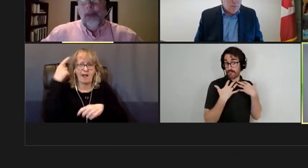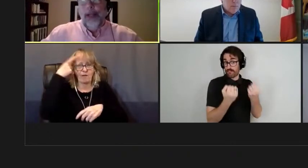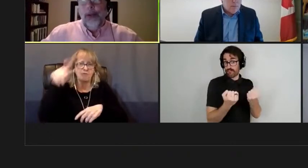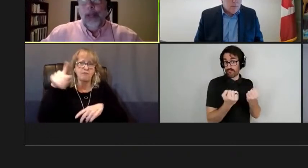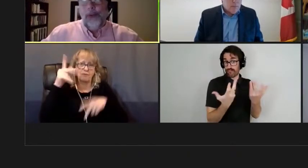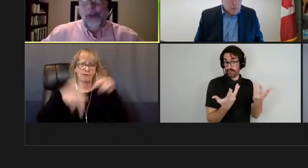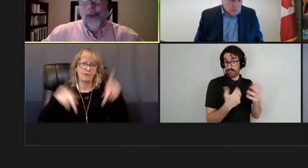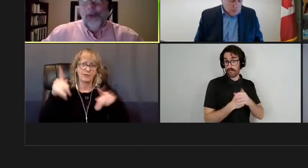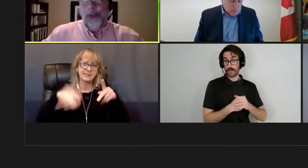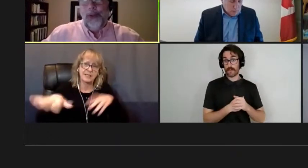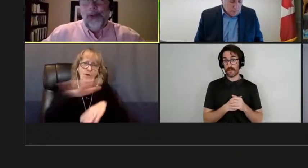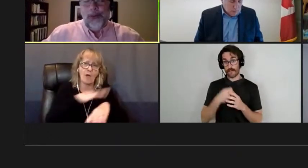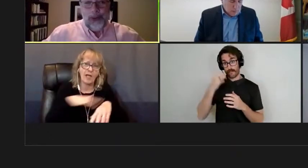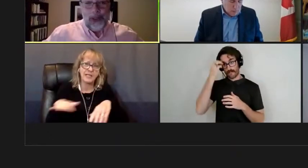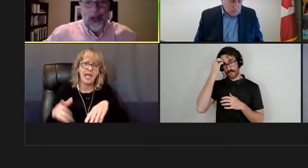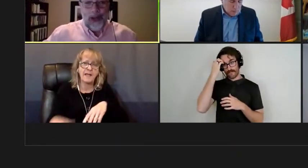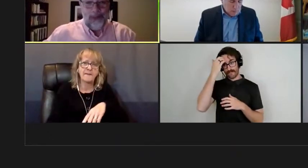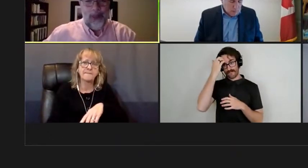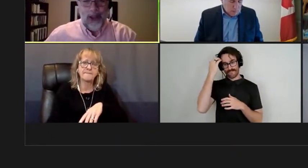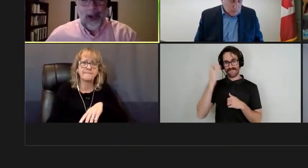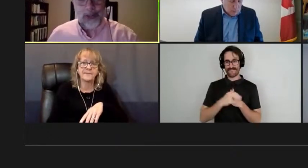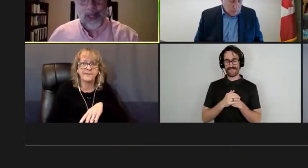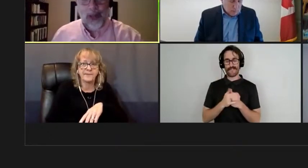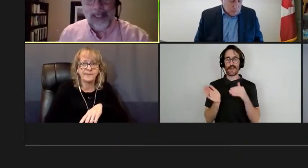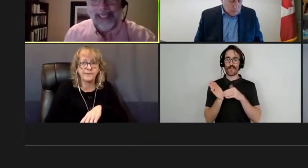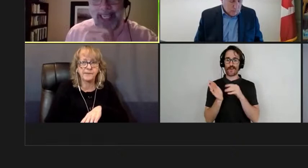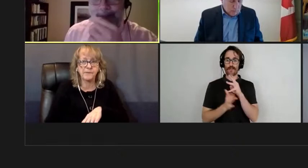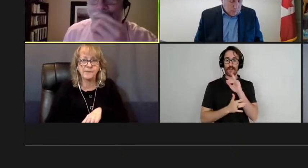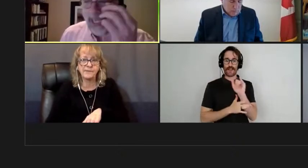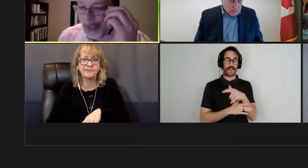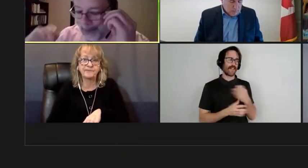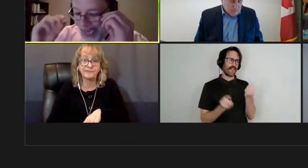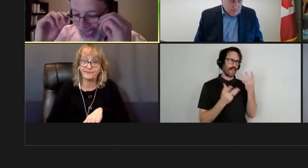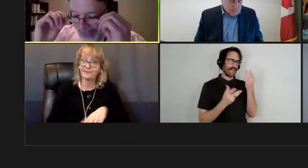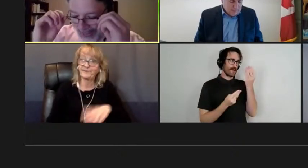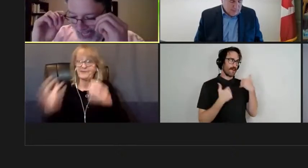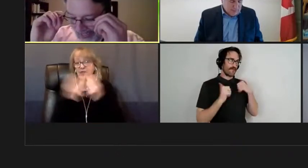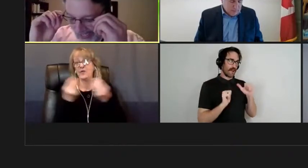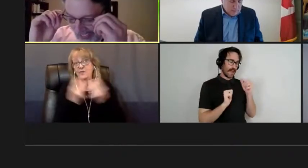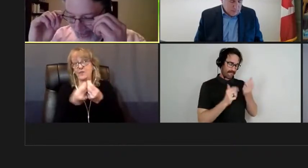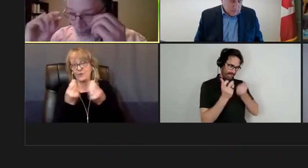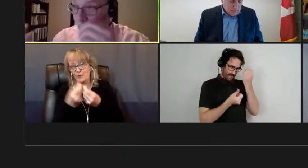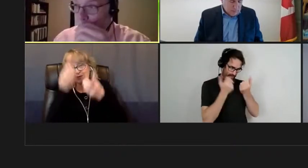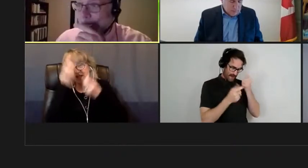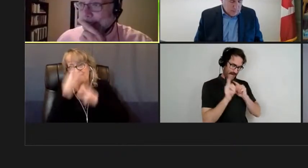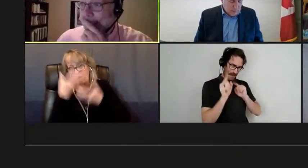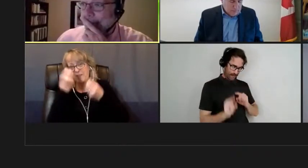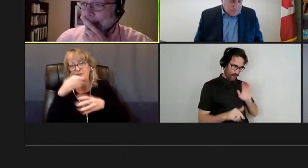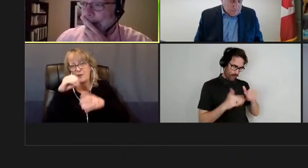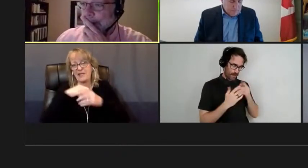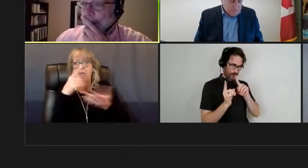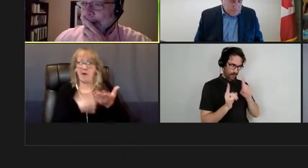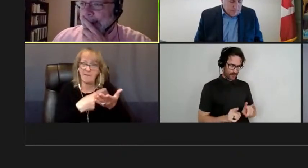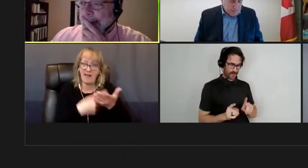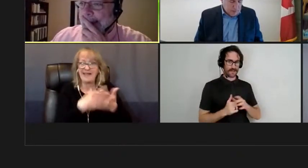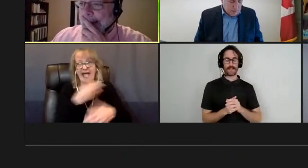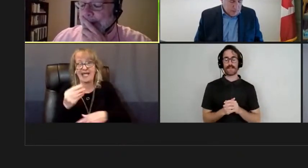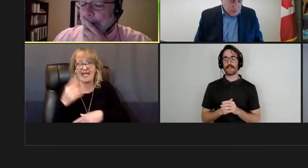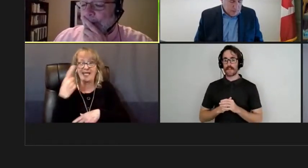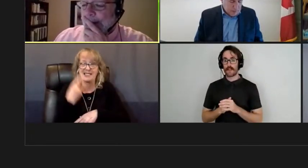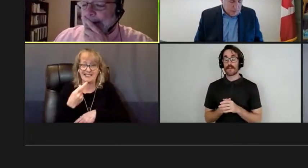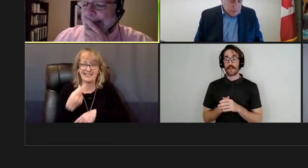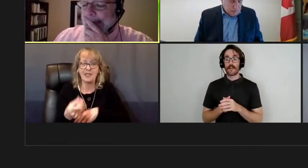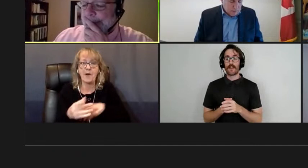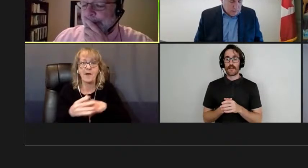So thank you, Councillor. There was a lot there. So let me see if I can unpack that a little bit. You